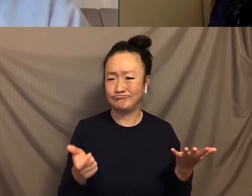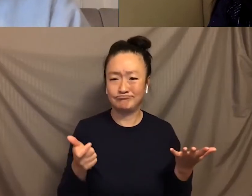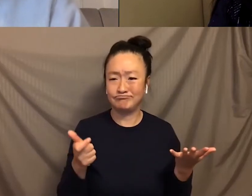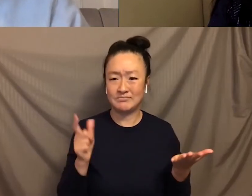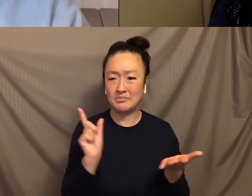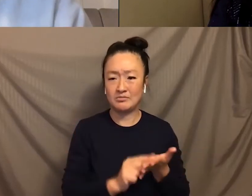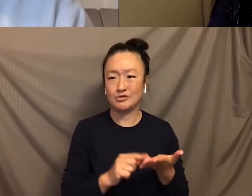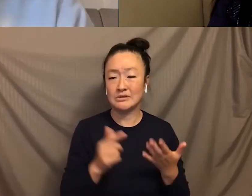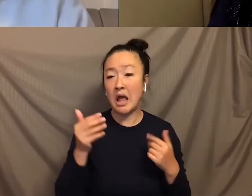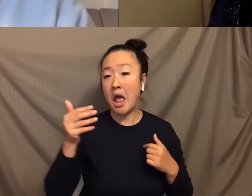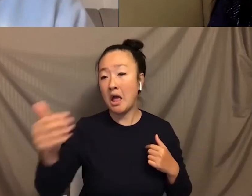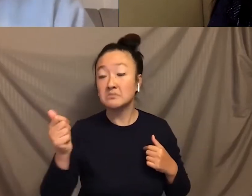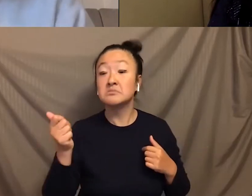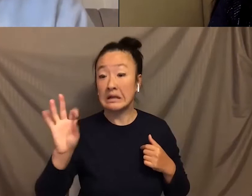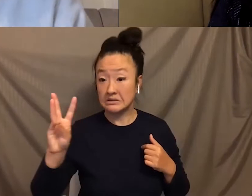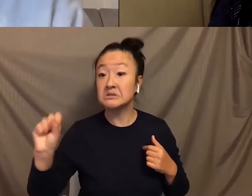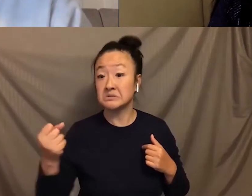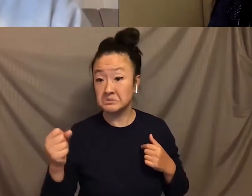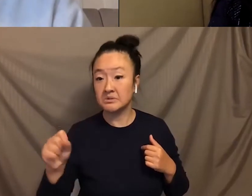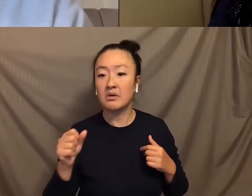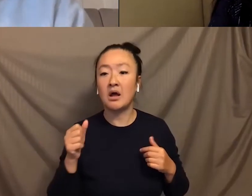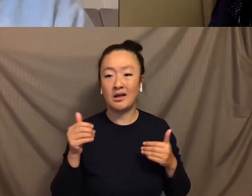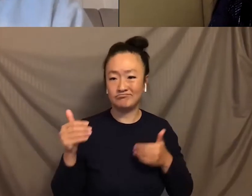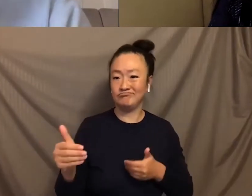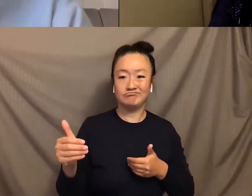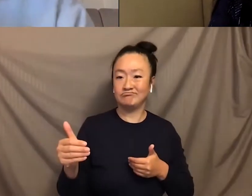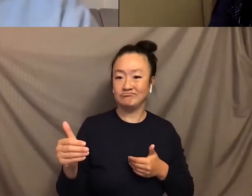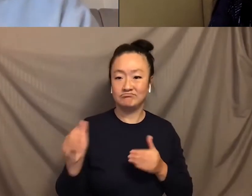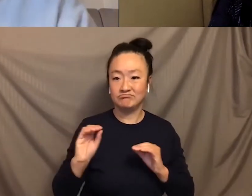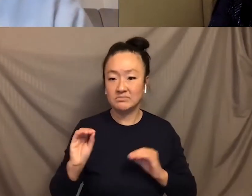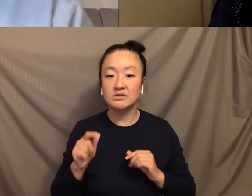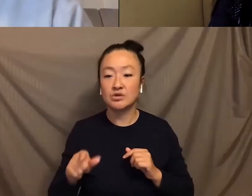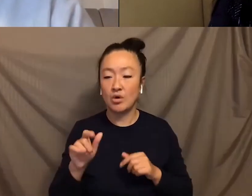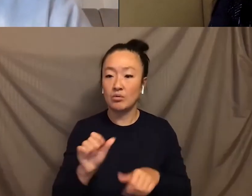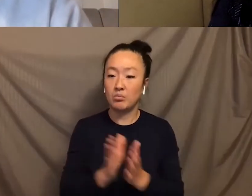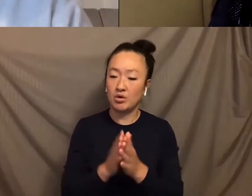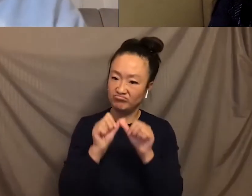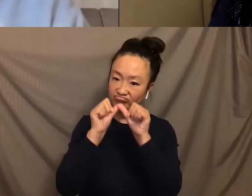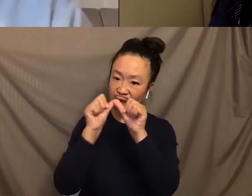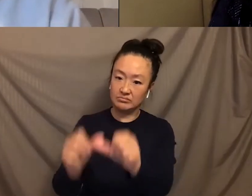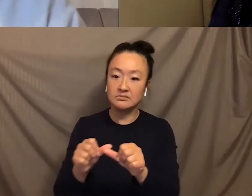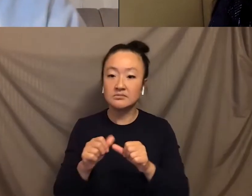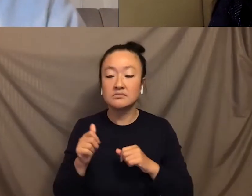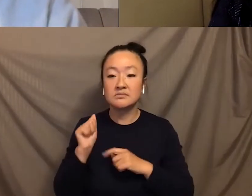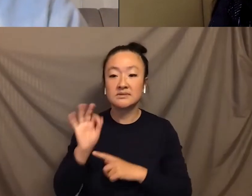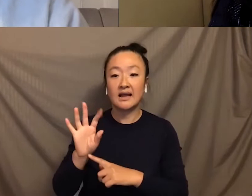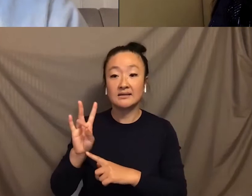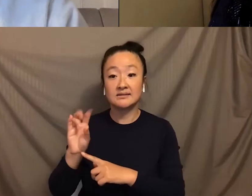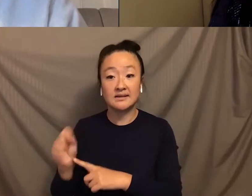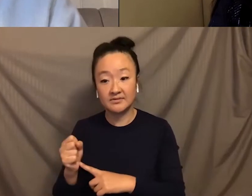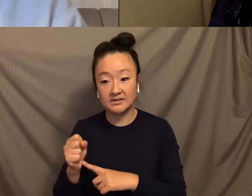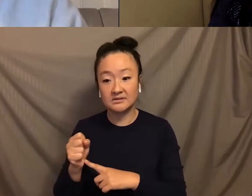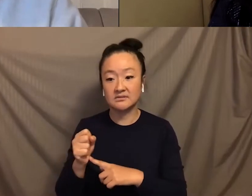1960s, I would say. Yet her book, you know, it still had stamina through the generations. Yet it was really in the 1970s when there